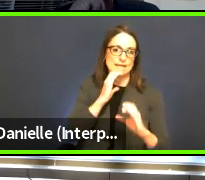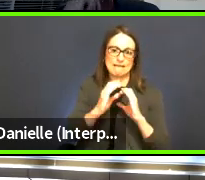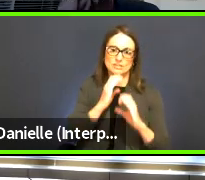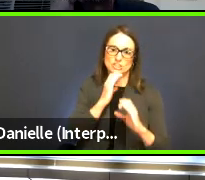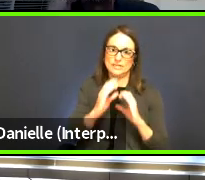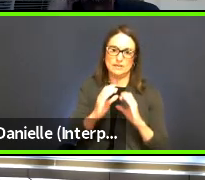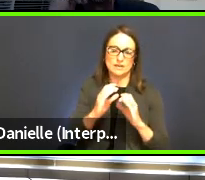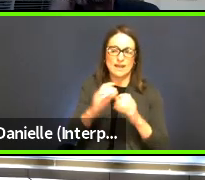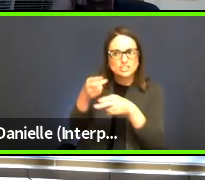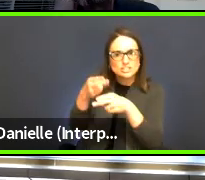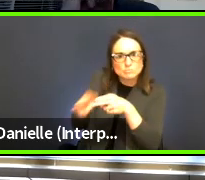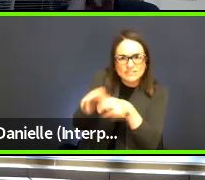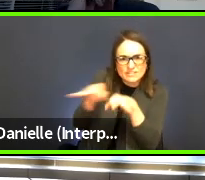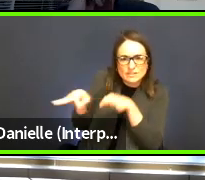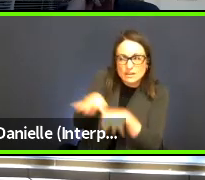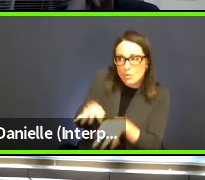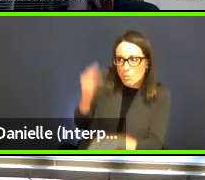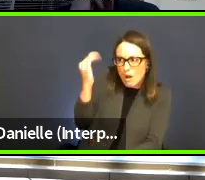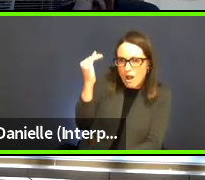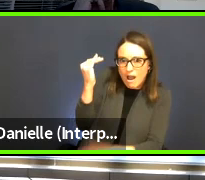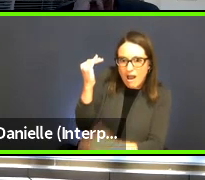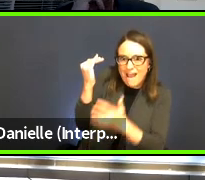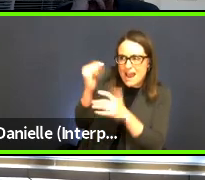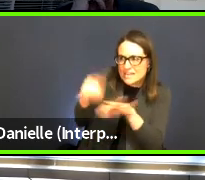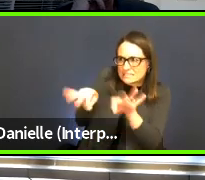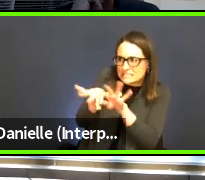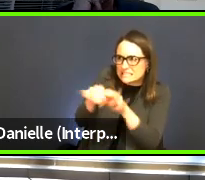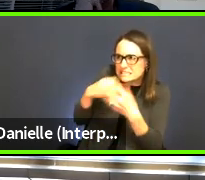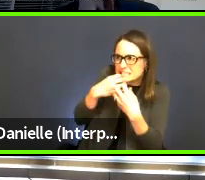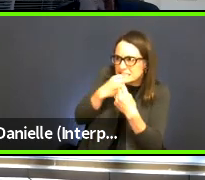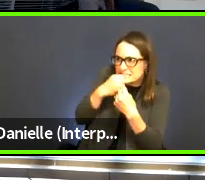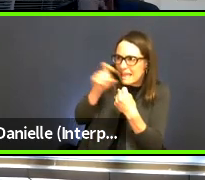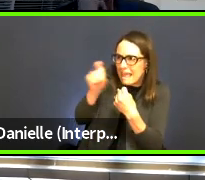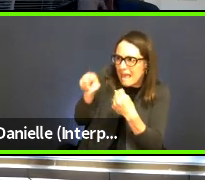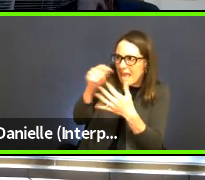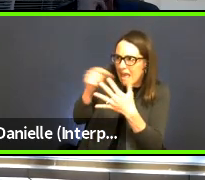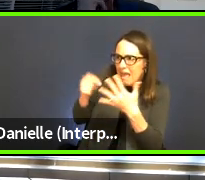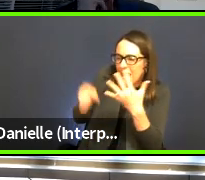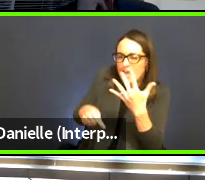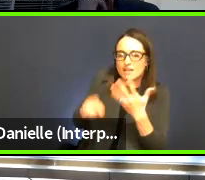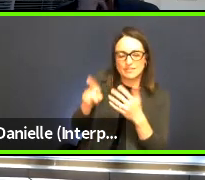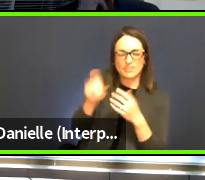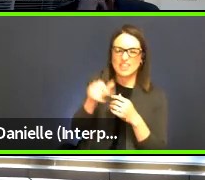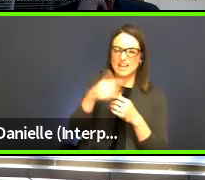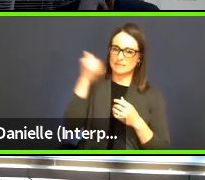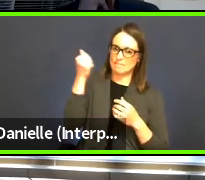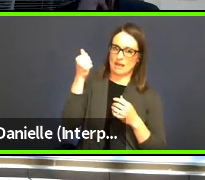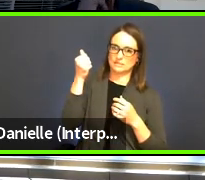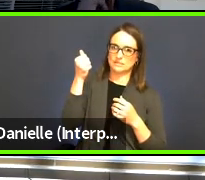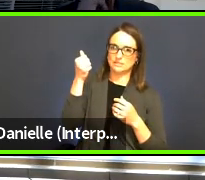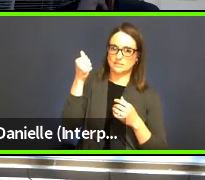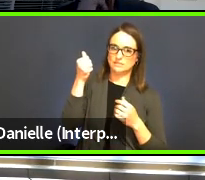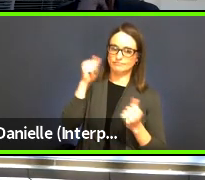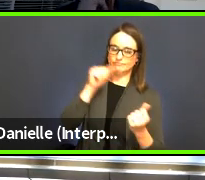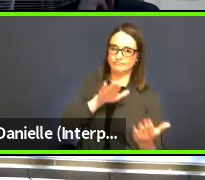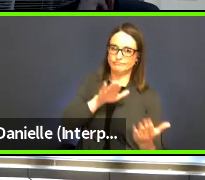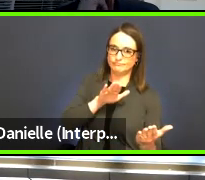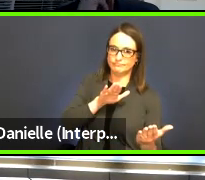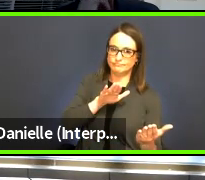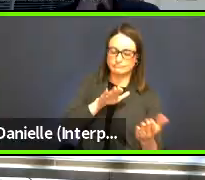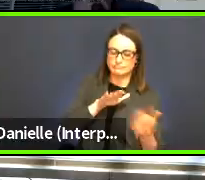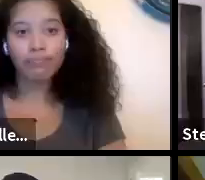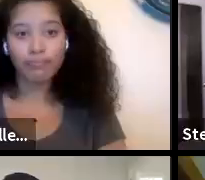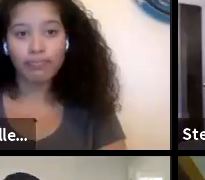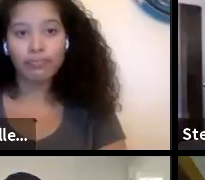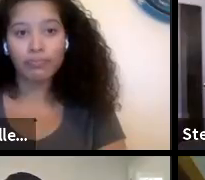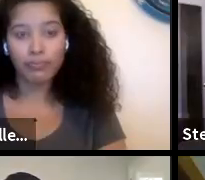briefly explaining why we think it's important is the best way to go. And as Malika said, you know, communicate when these